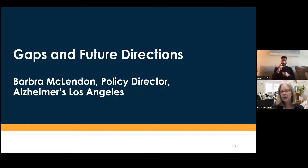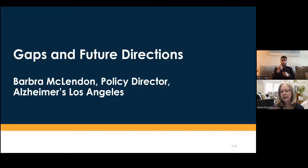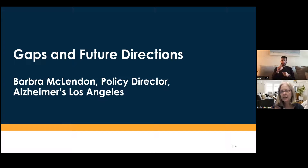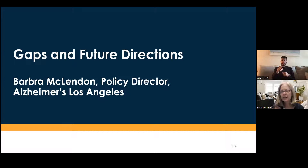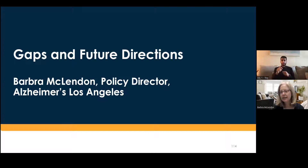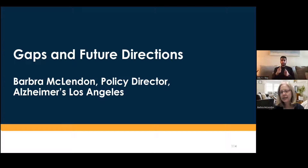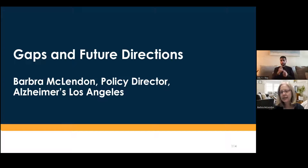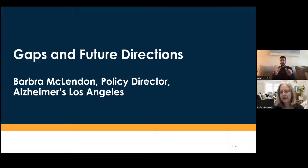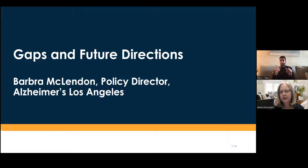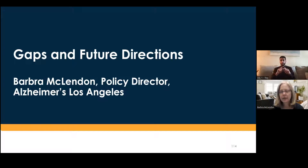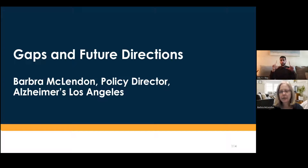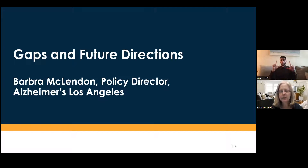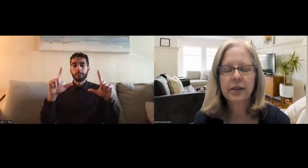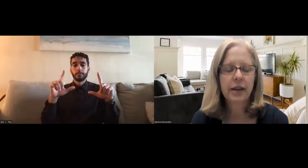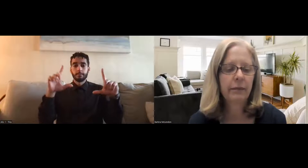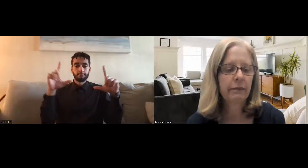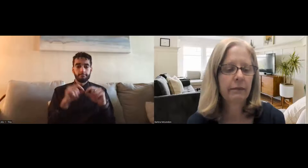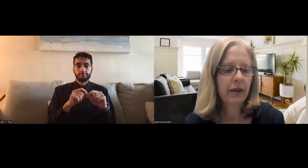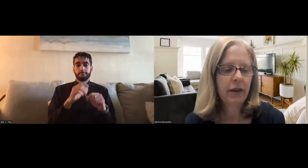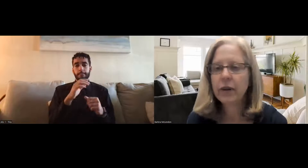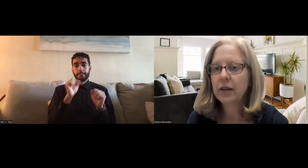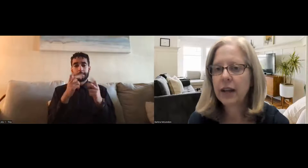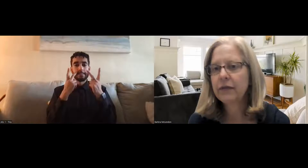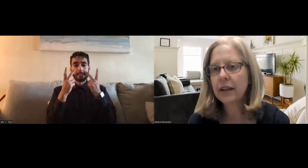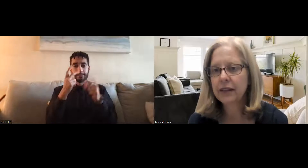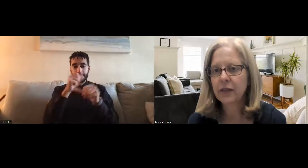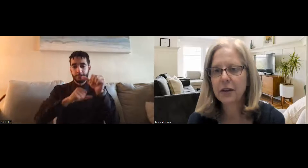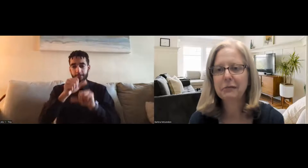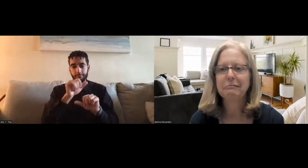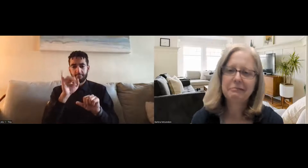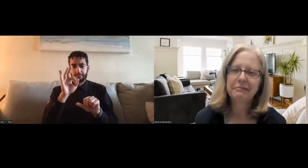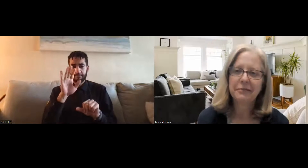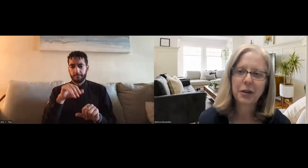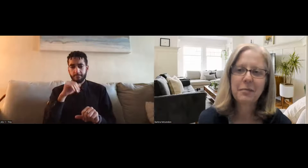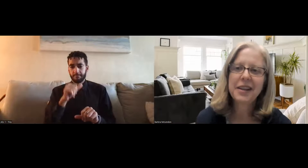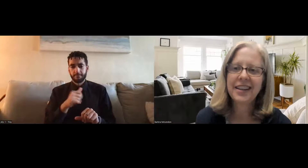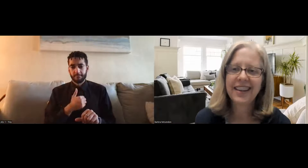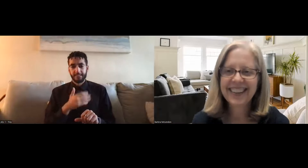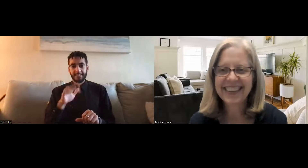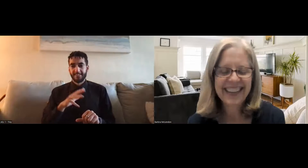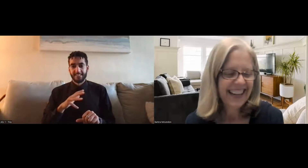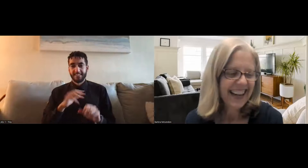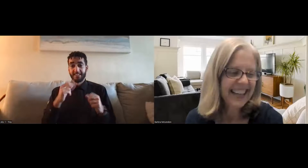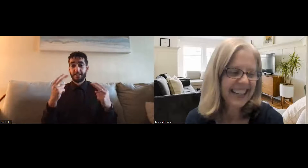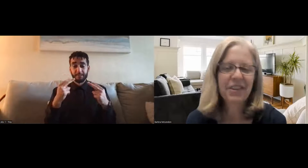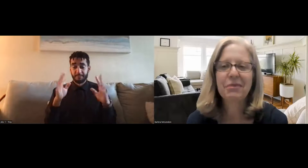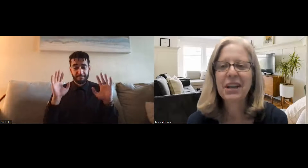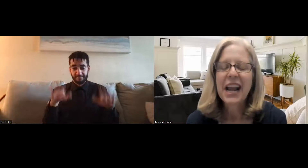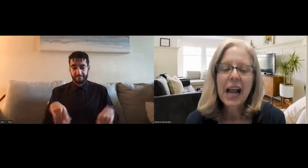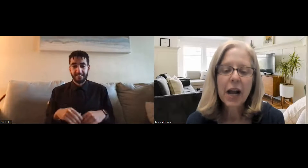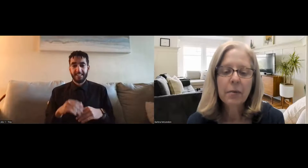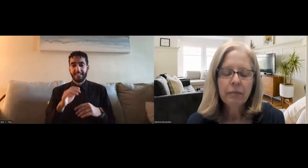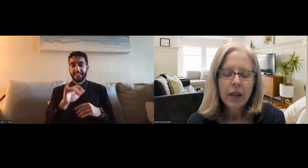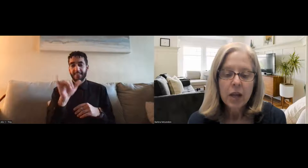slide down, it'd be great to see committee members, if we can do that. If not, that's fine. You can look at me and the ASL